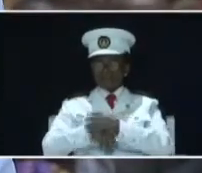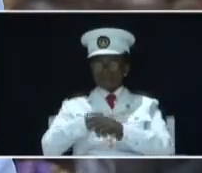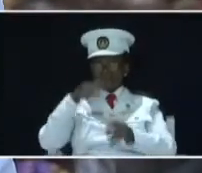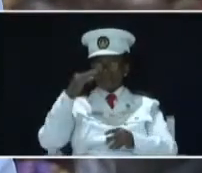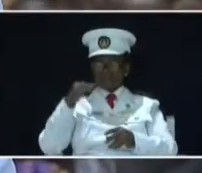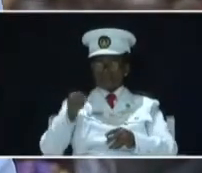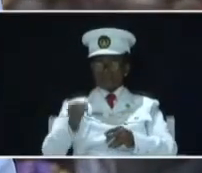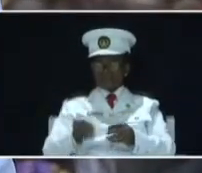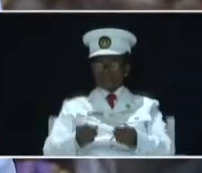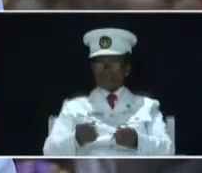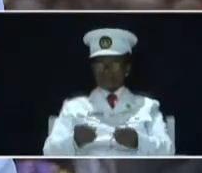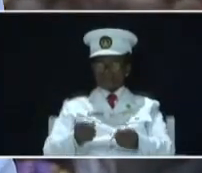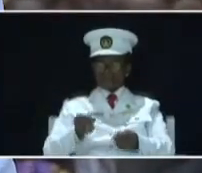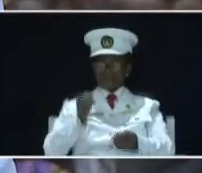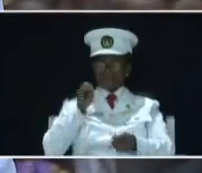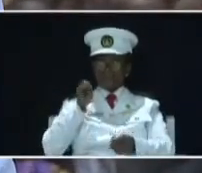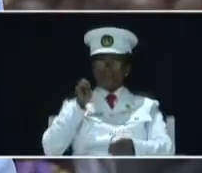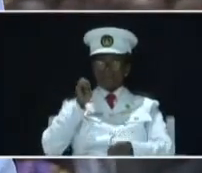power.